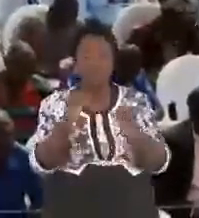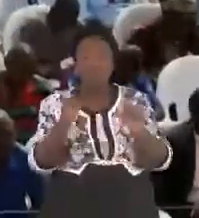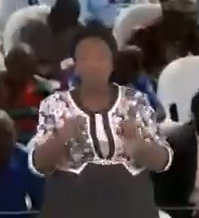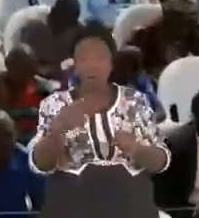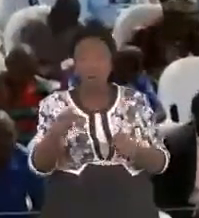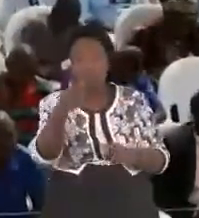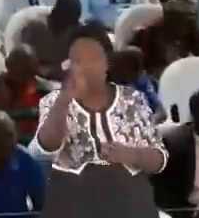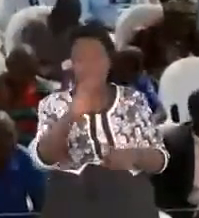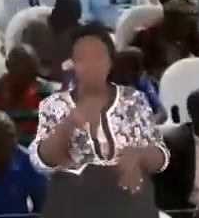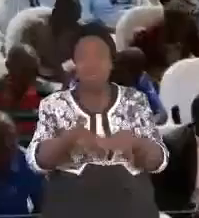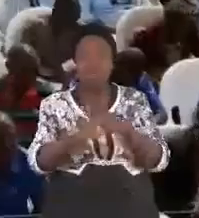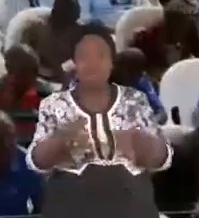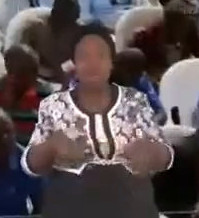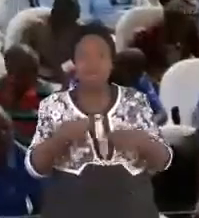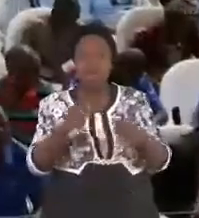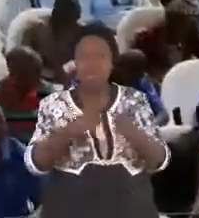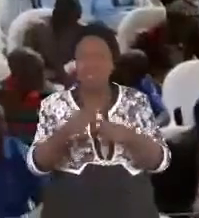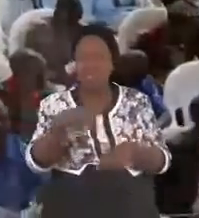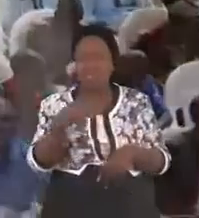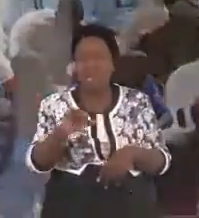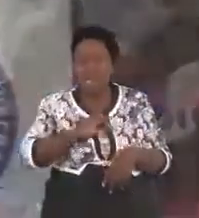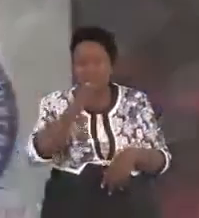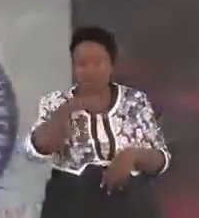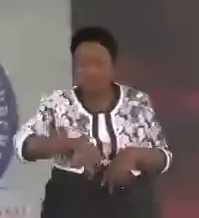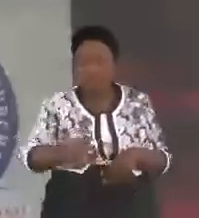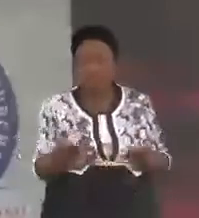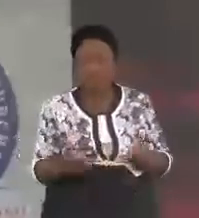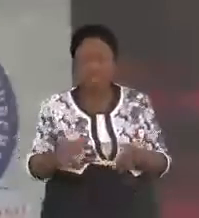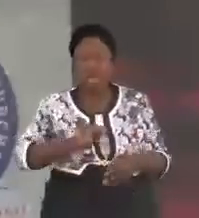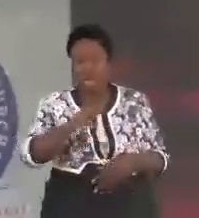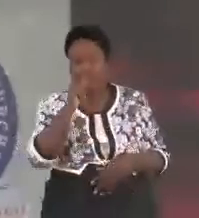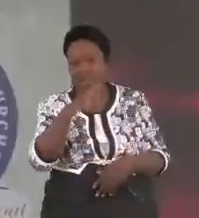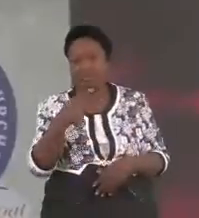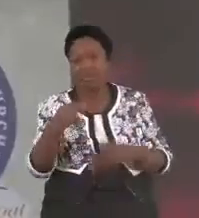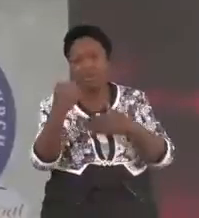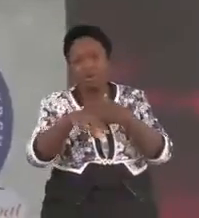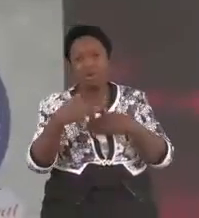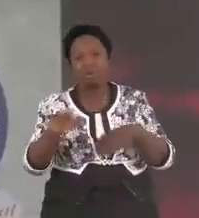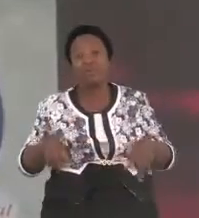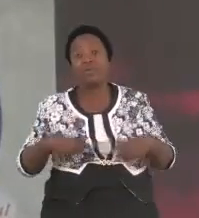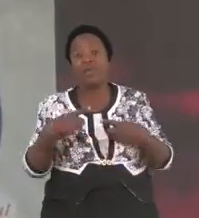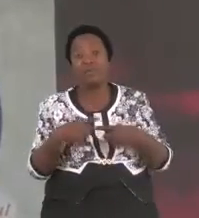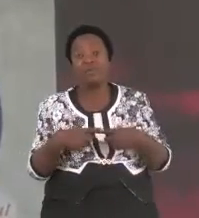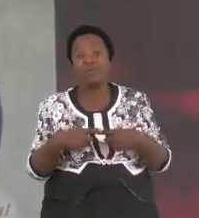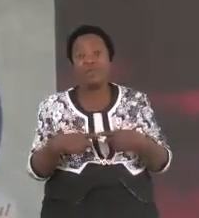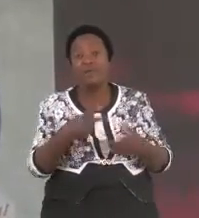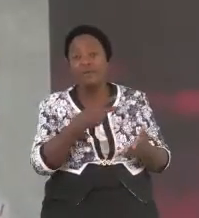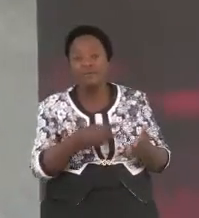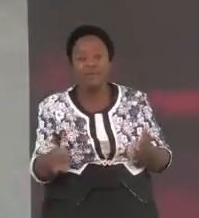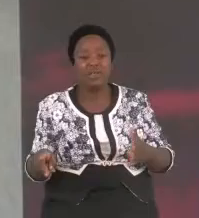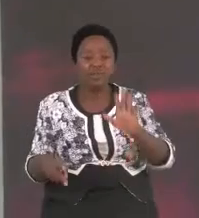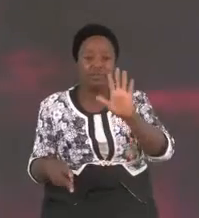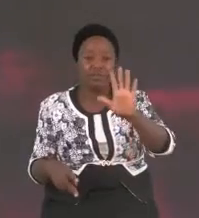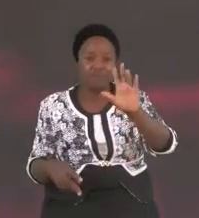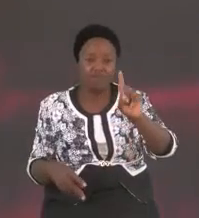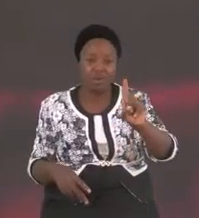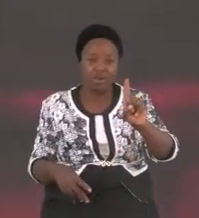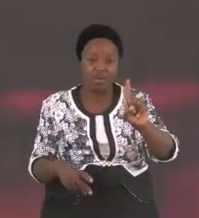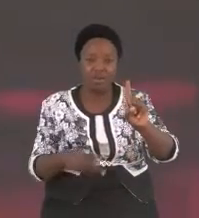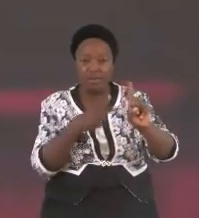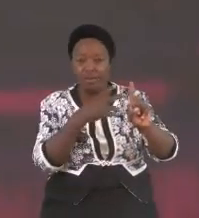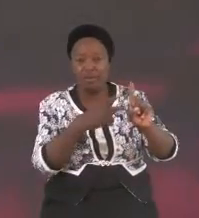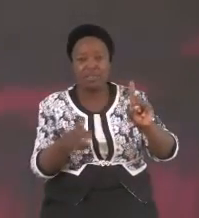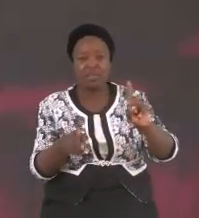says i'm still here i am the bridge of life in verse 51 it tells us